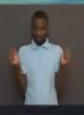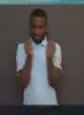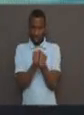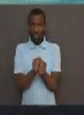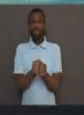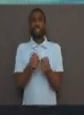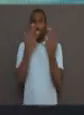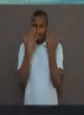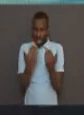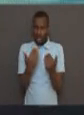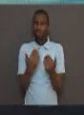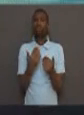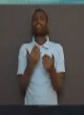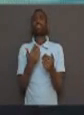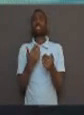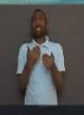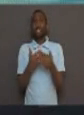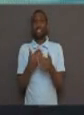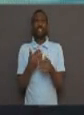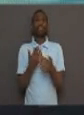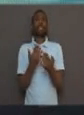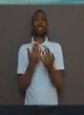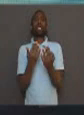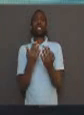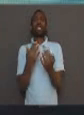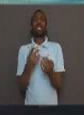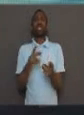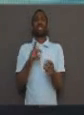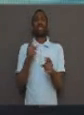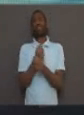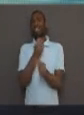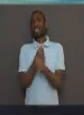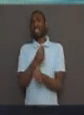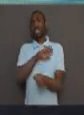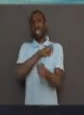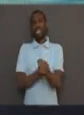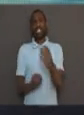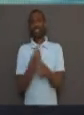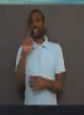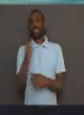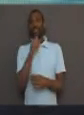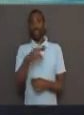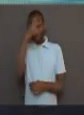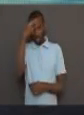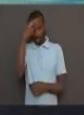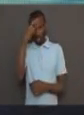why nuclear fusion is not yet a practical source of